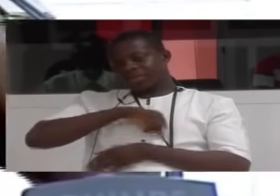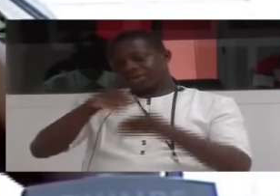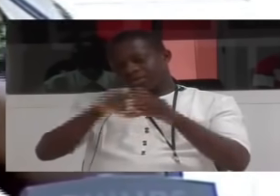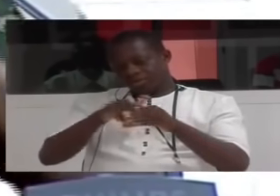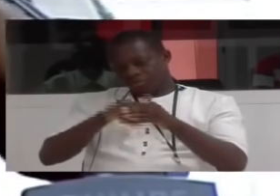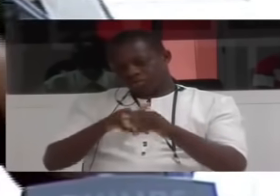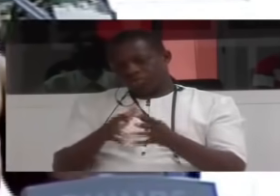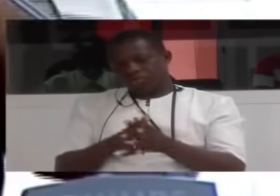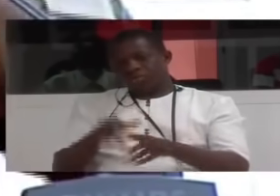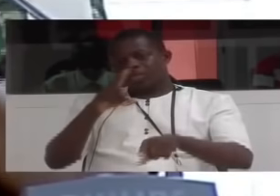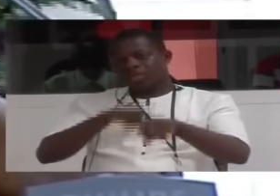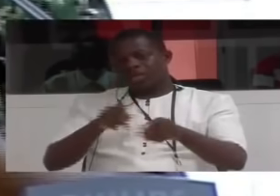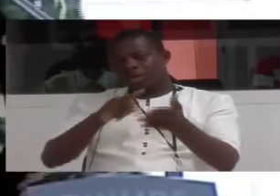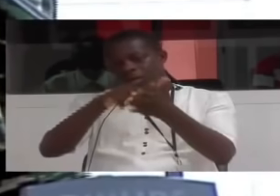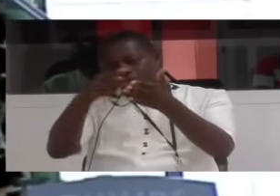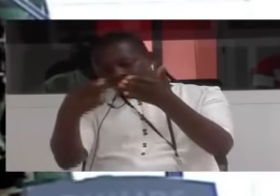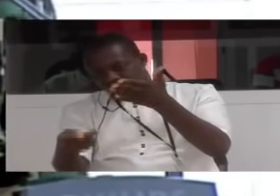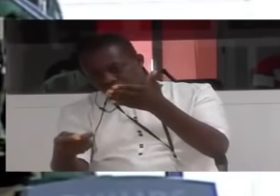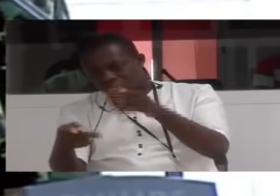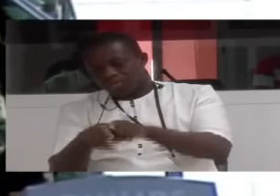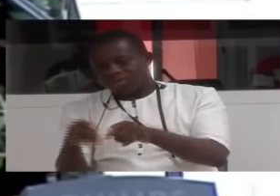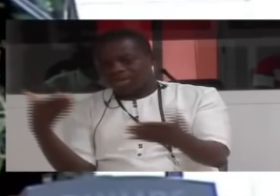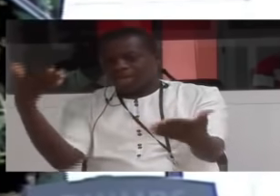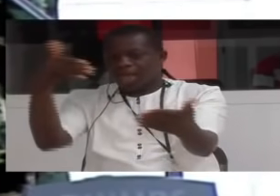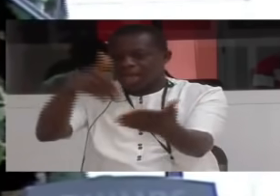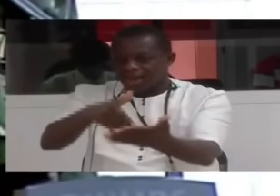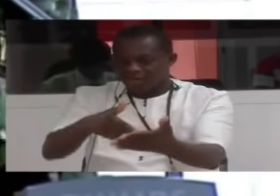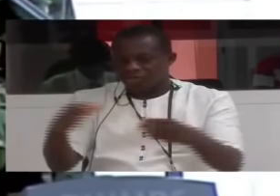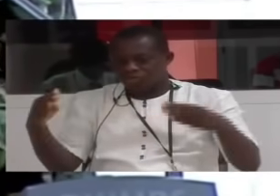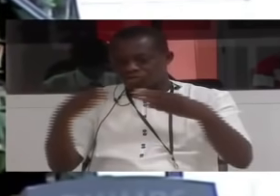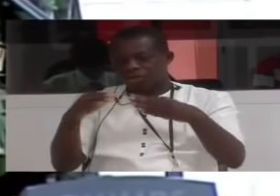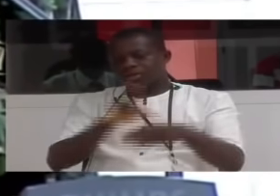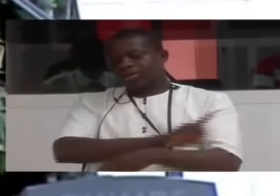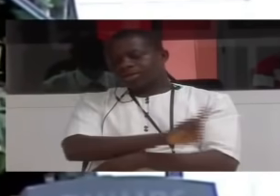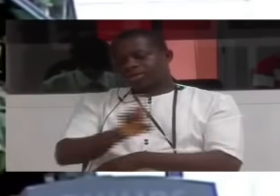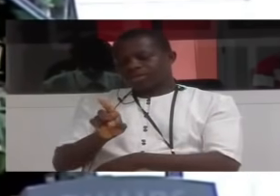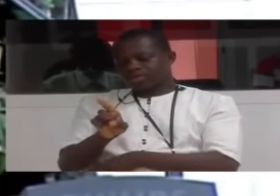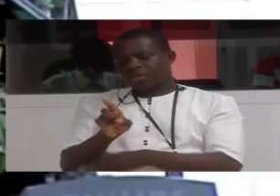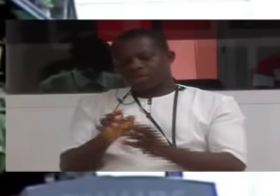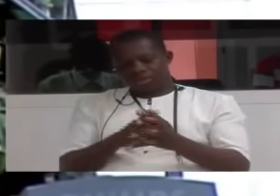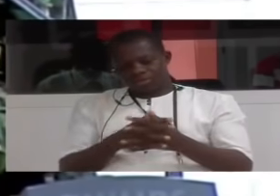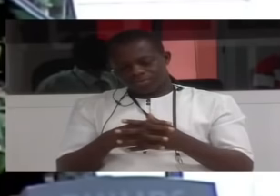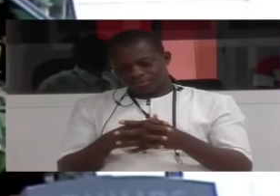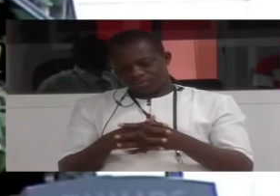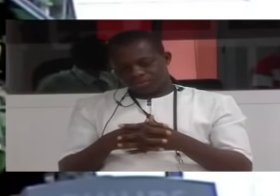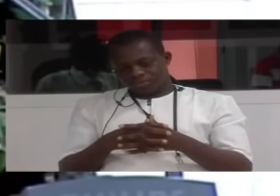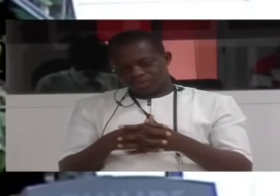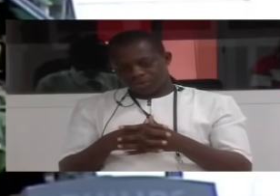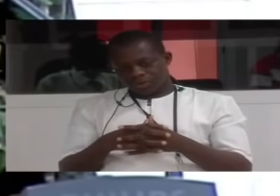gaay di daani ci souf sila agama join len. When as he was being pulled to the ground, that was when I came in and I joined